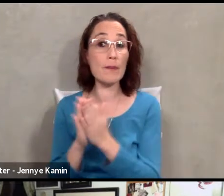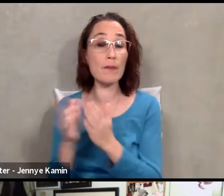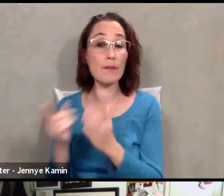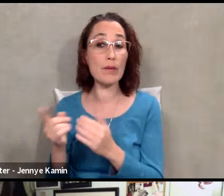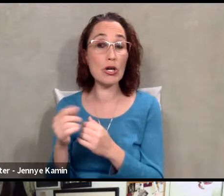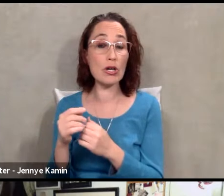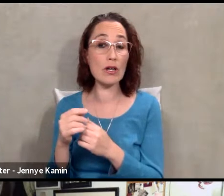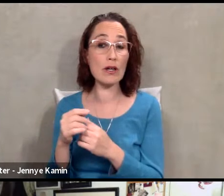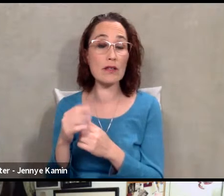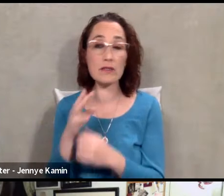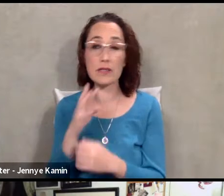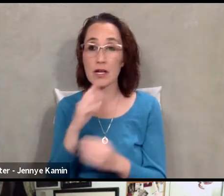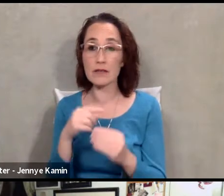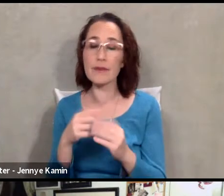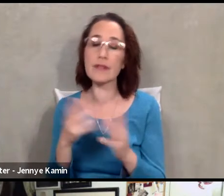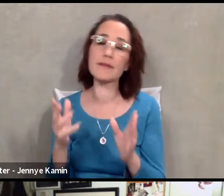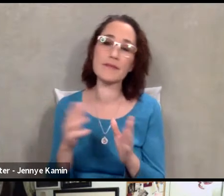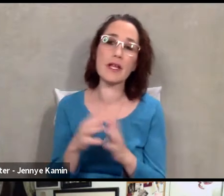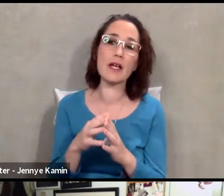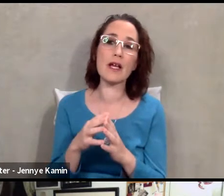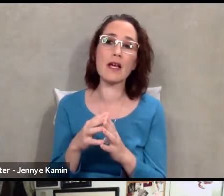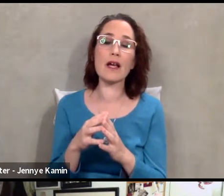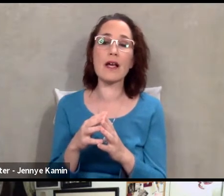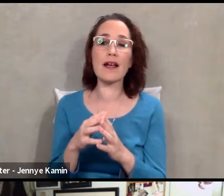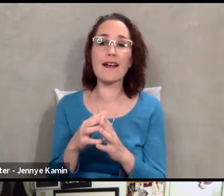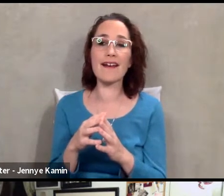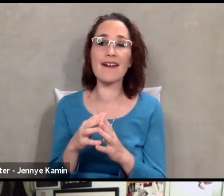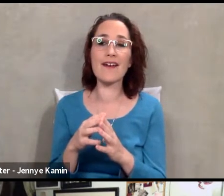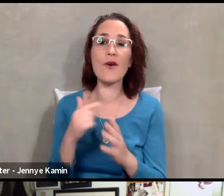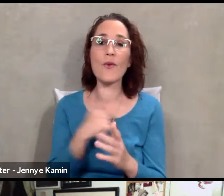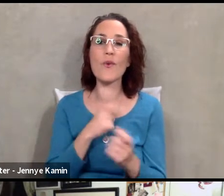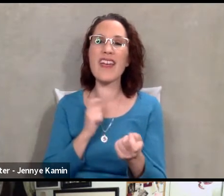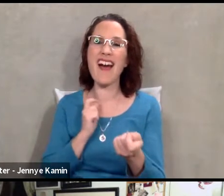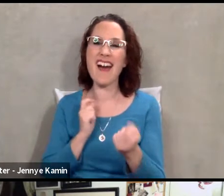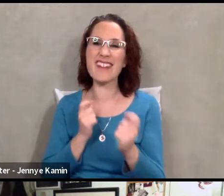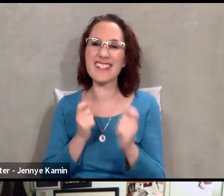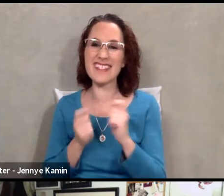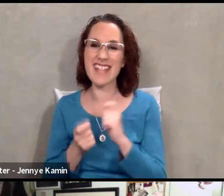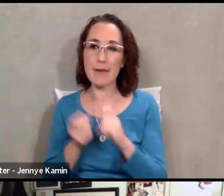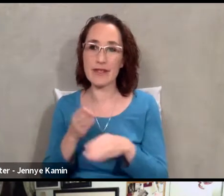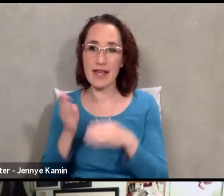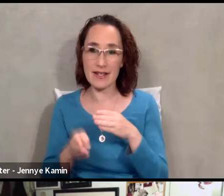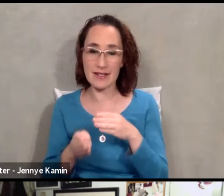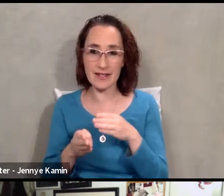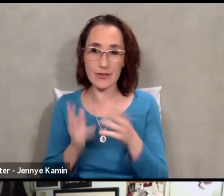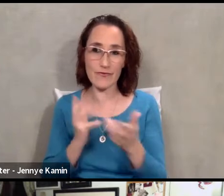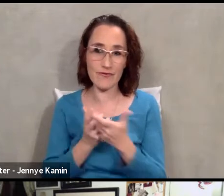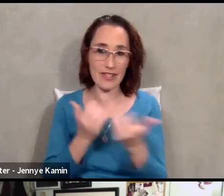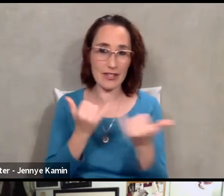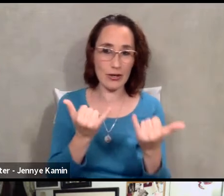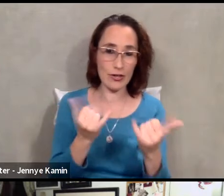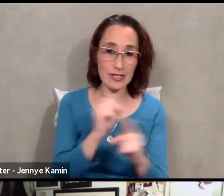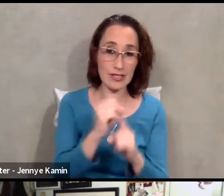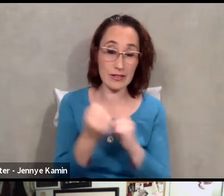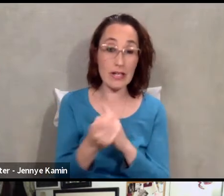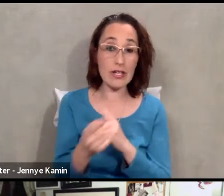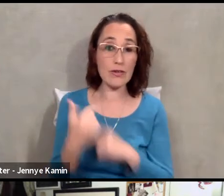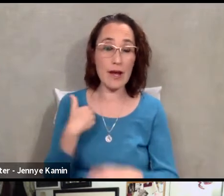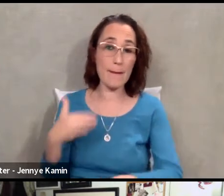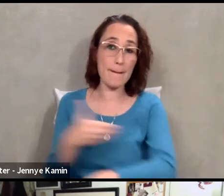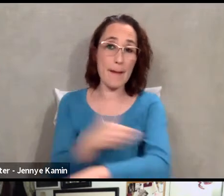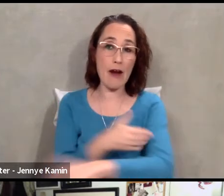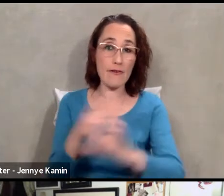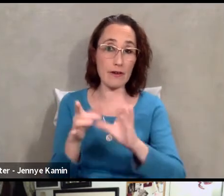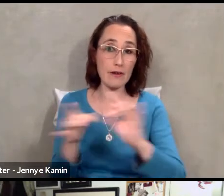we, you know, adapted the ending to the present situation. And you had, I thought, some really powerful things to